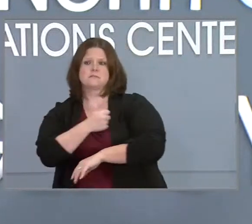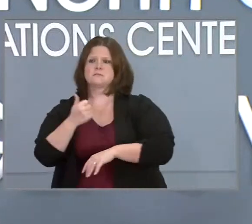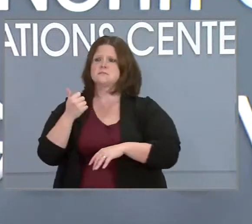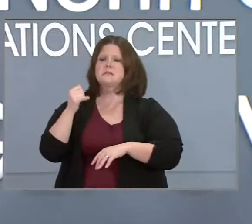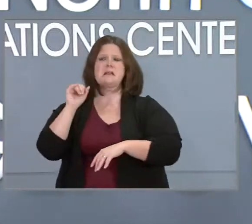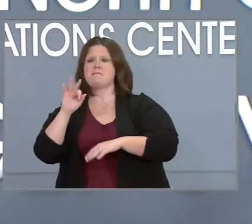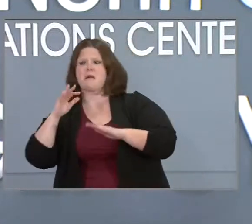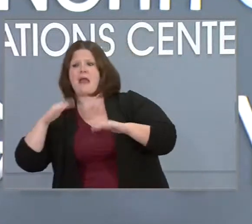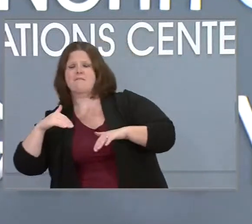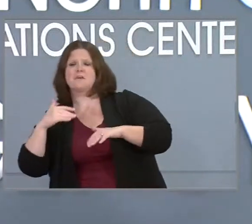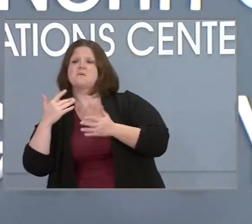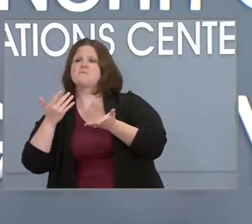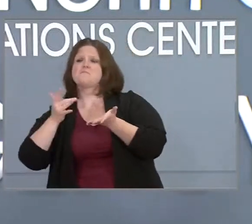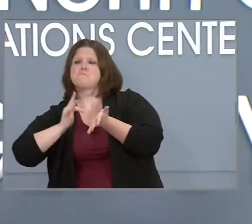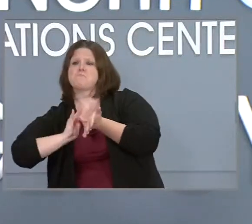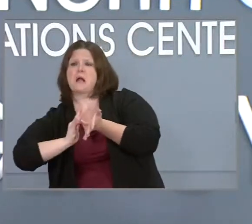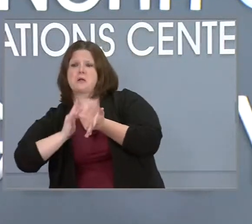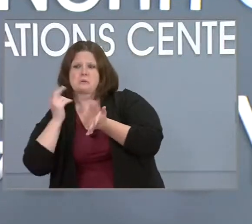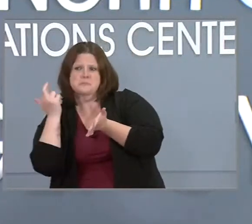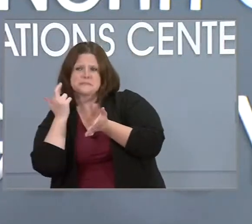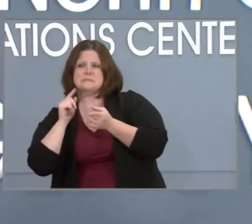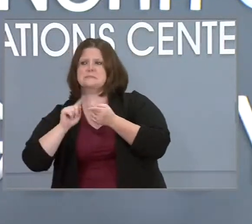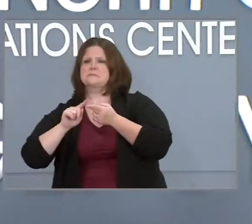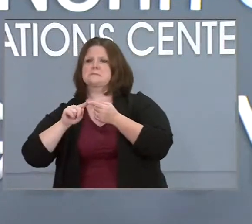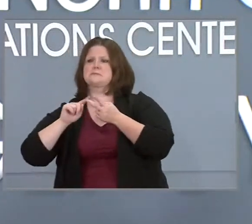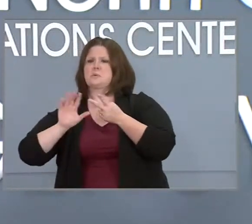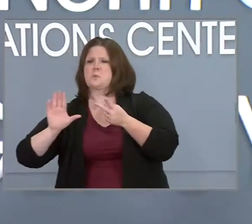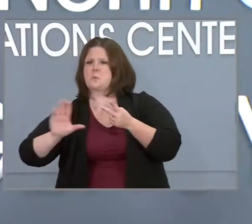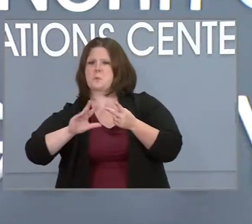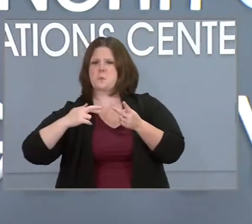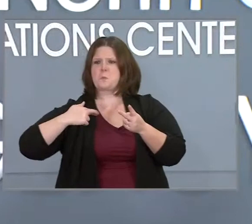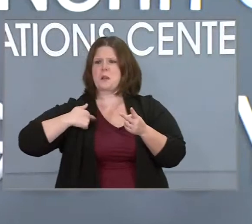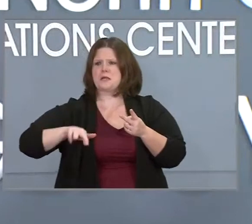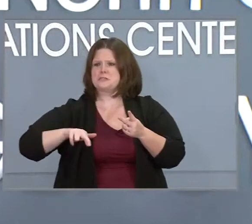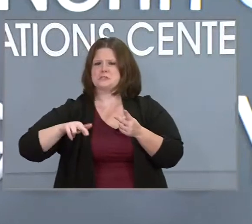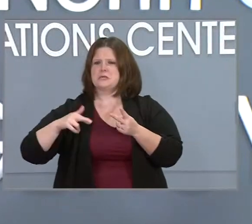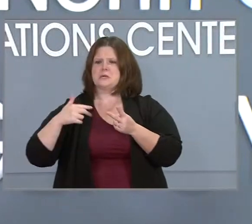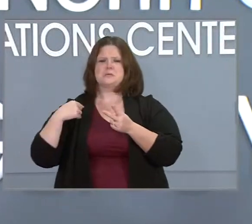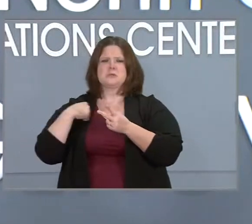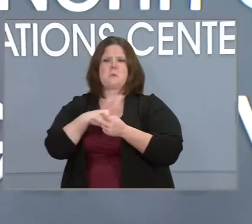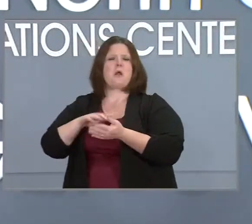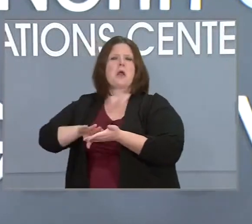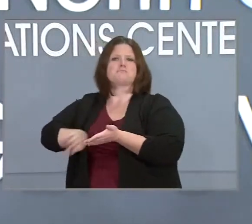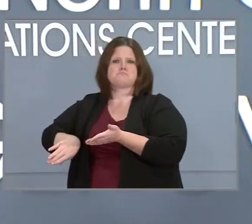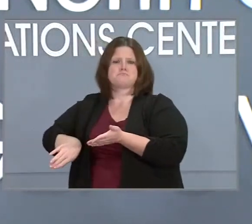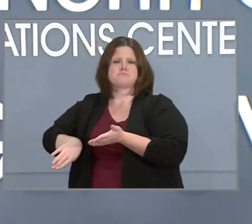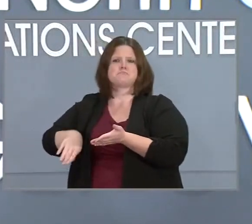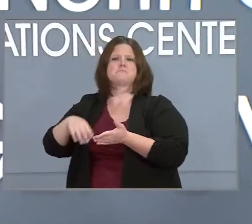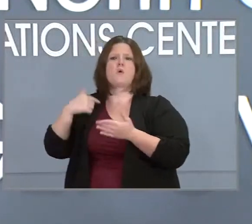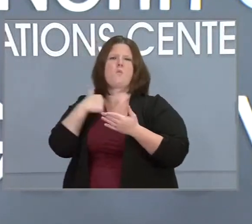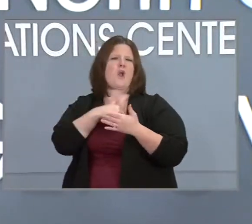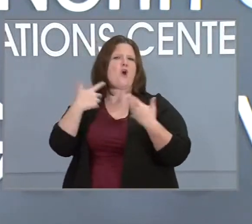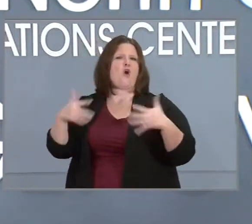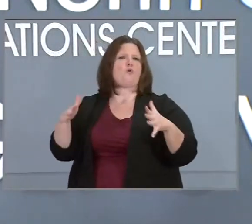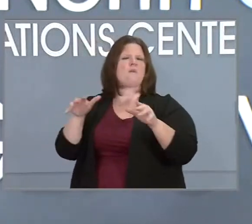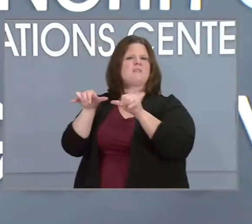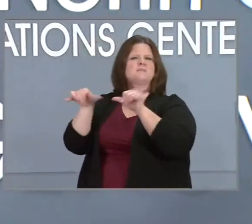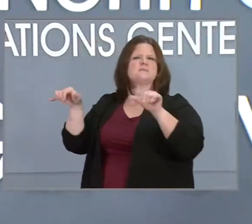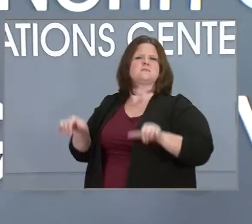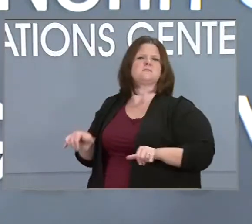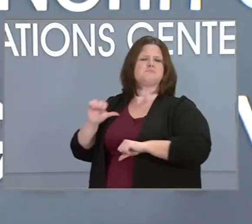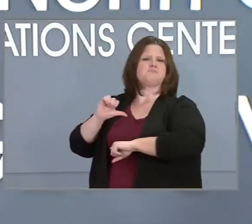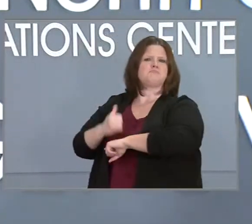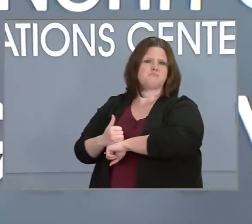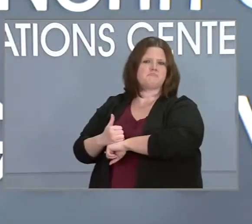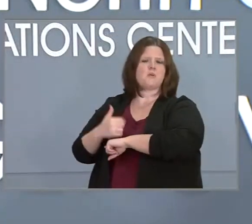or religious exemption, and putting all of that into place. We want to see how this works. We believe that this is getting